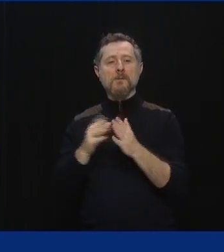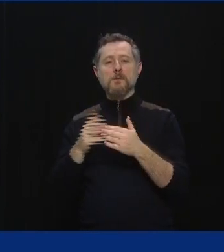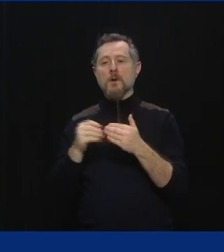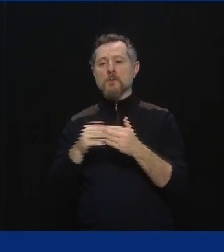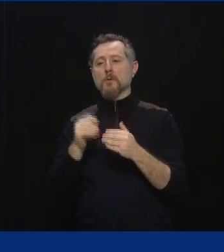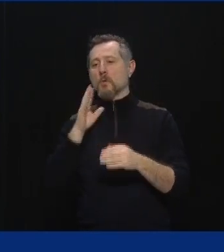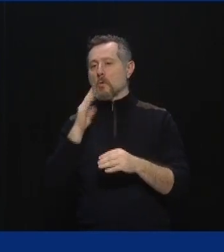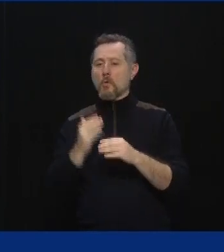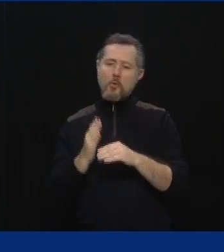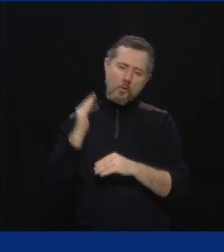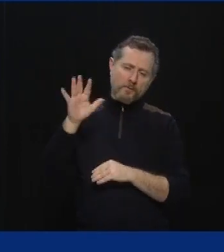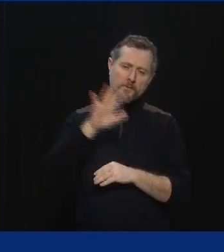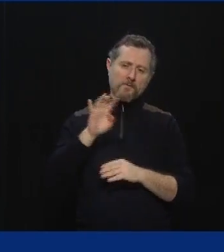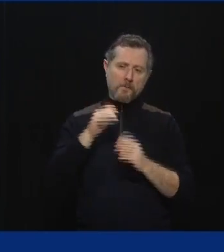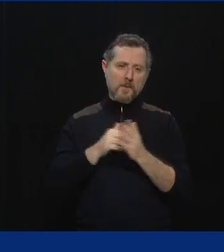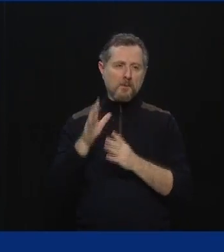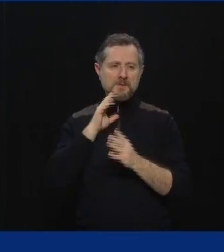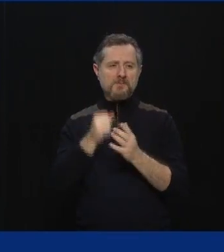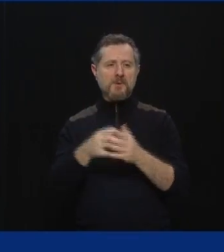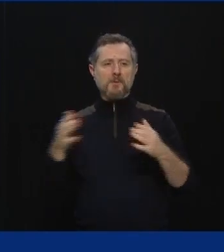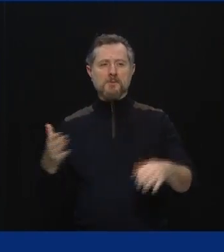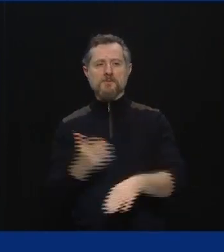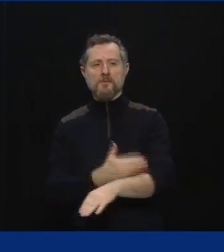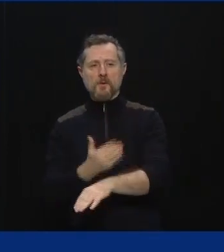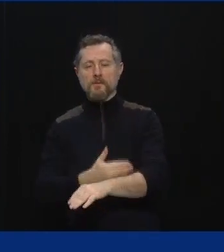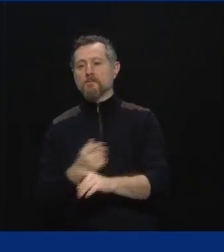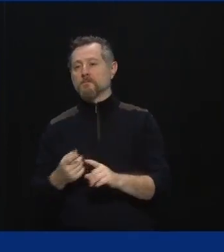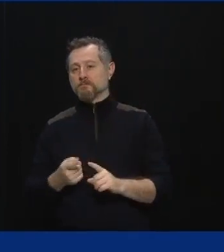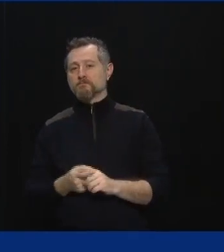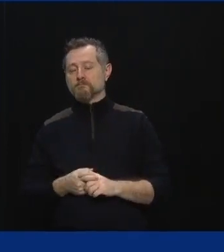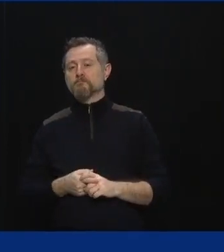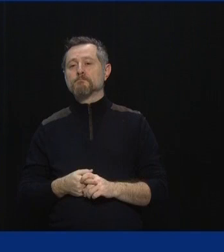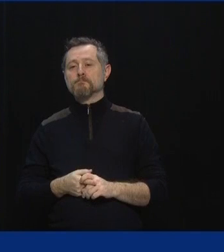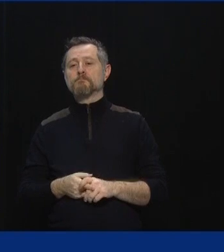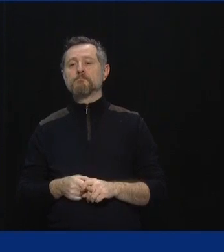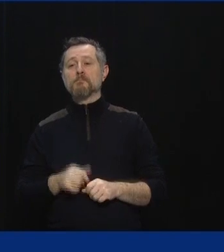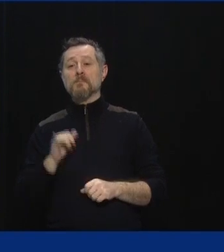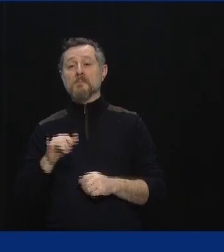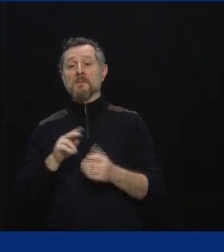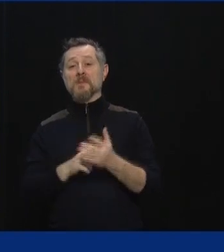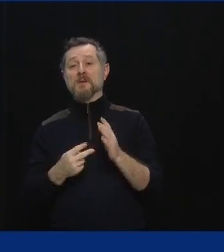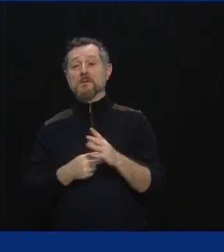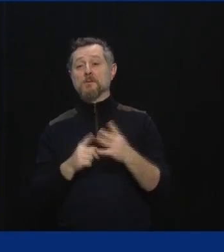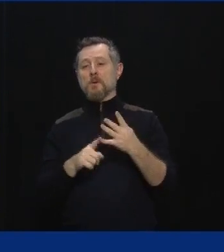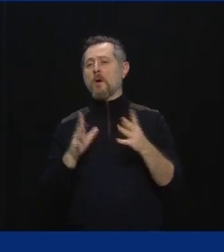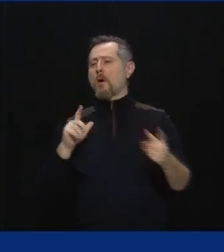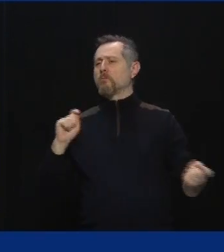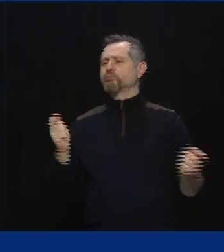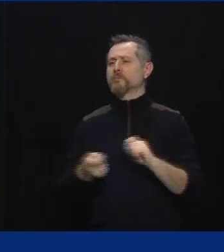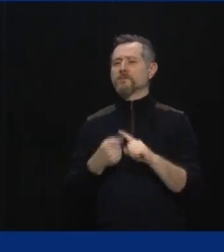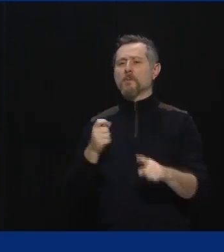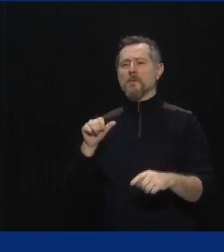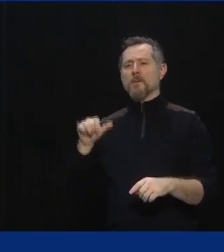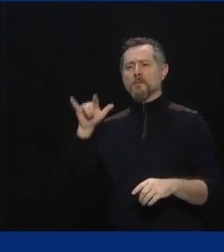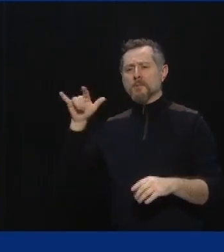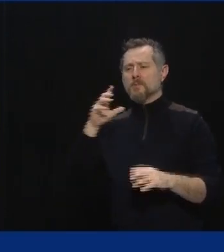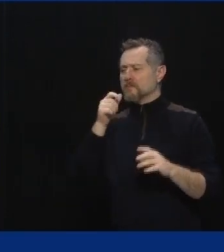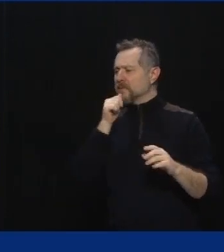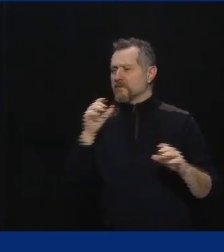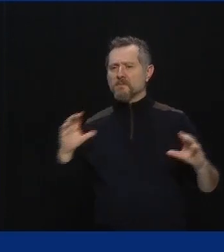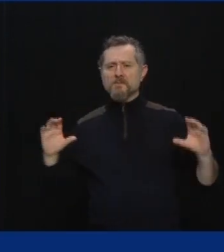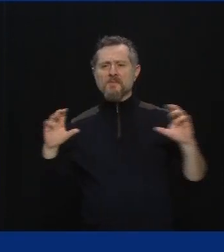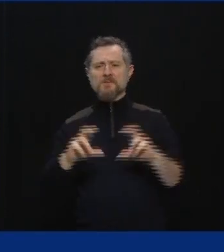$400 million plus expansion and renovation of that terminal. This is a transformative private investment of more